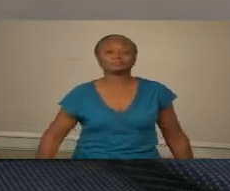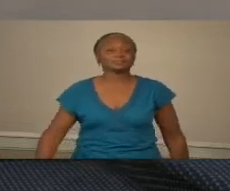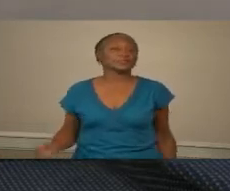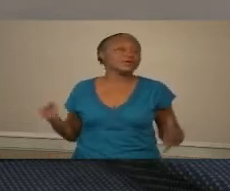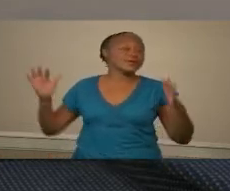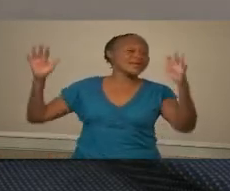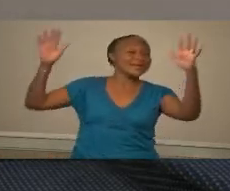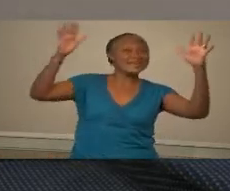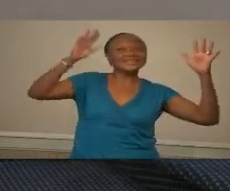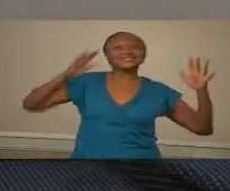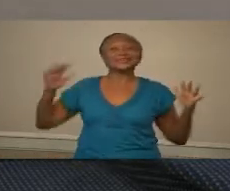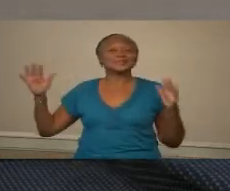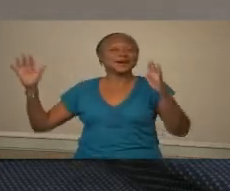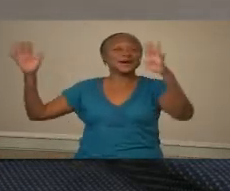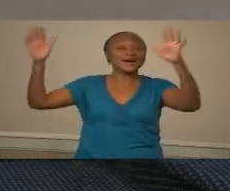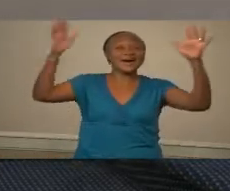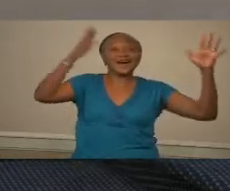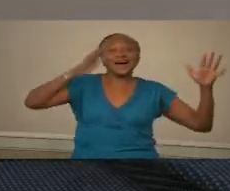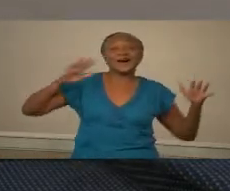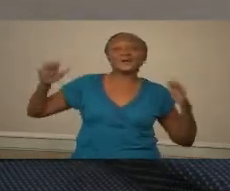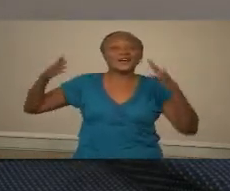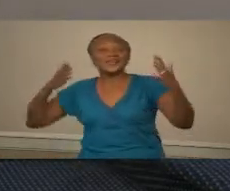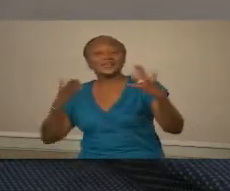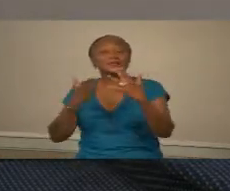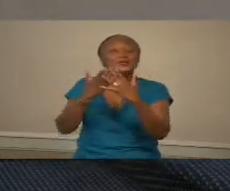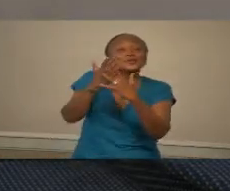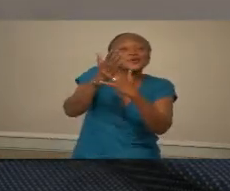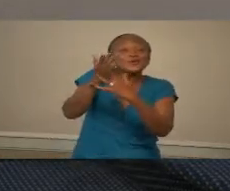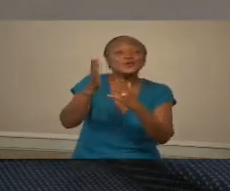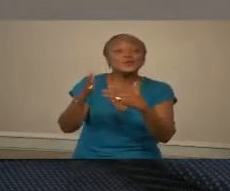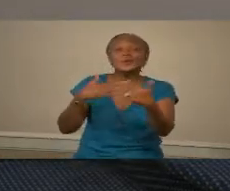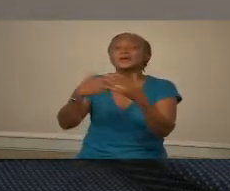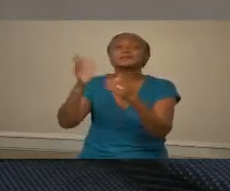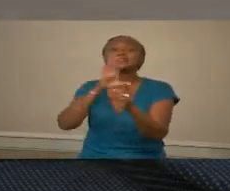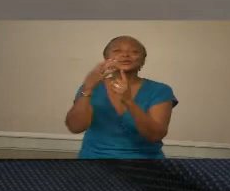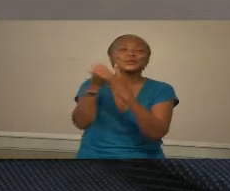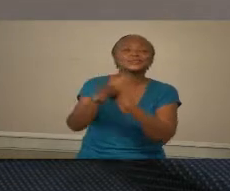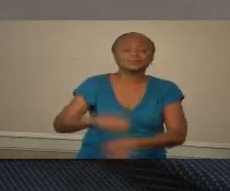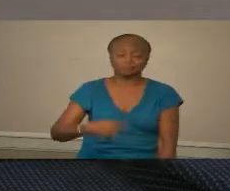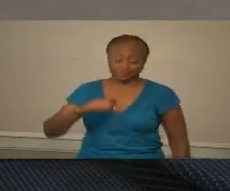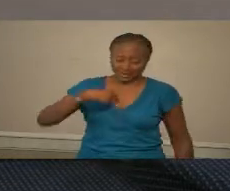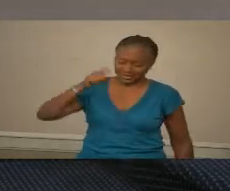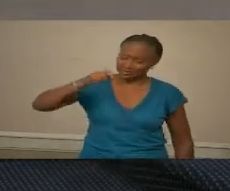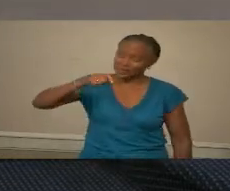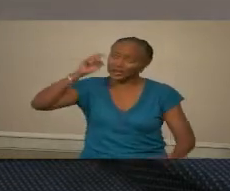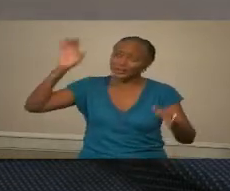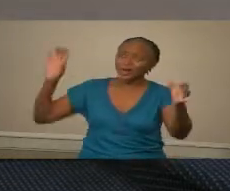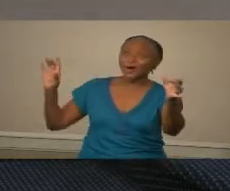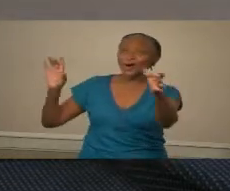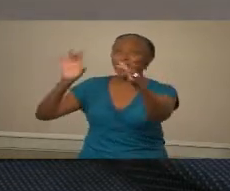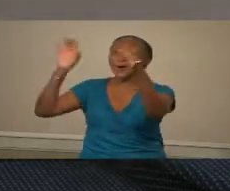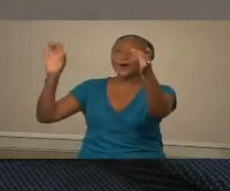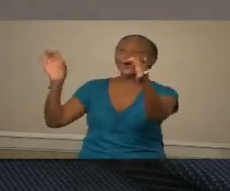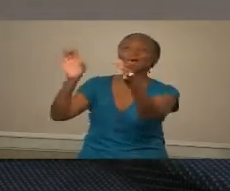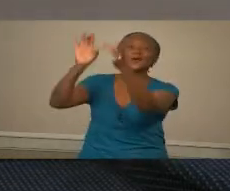I'm praising my way through just to be